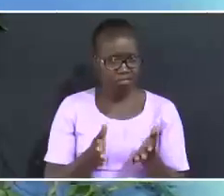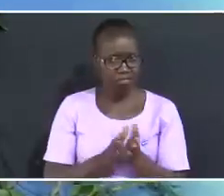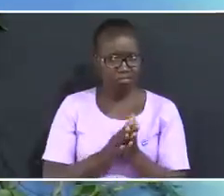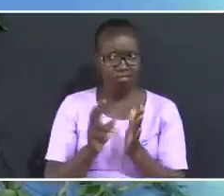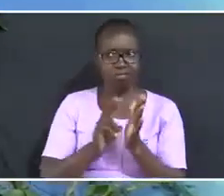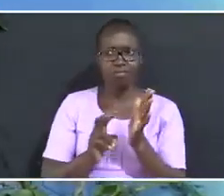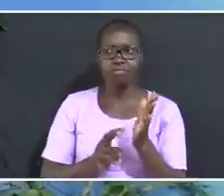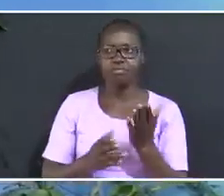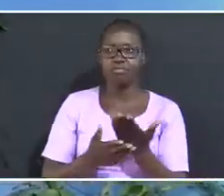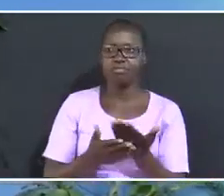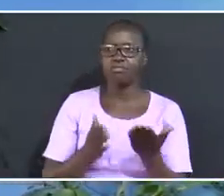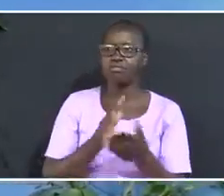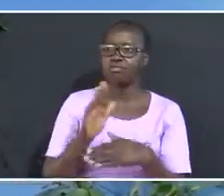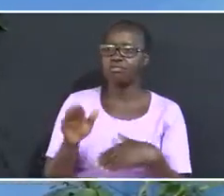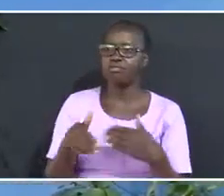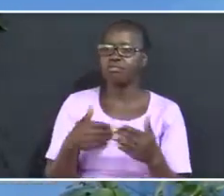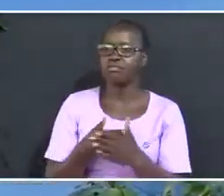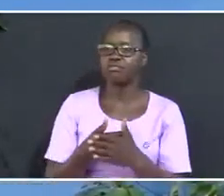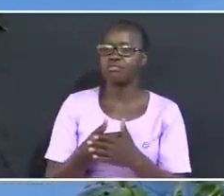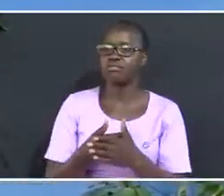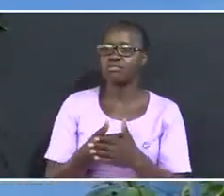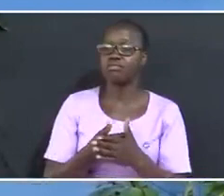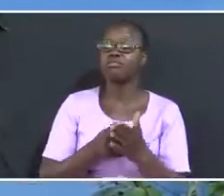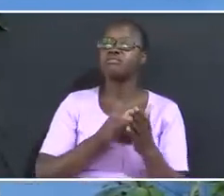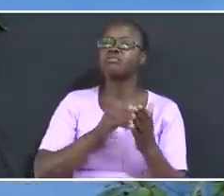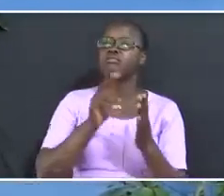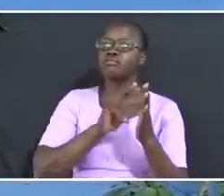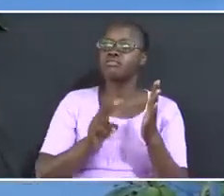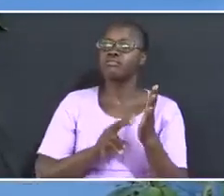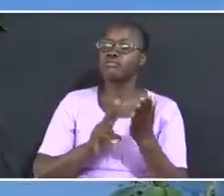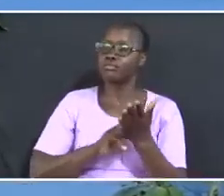Bible, can we all read that verse?